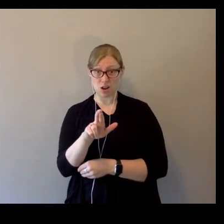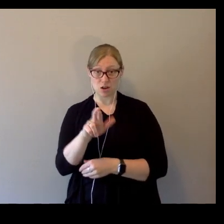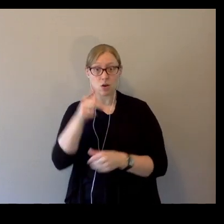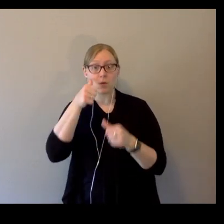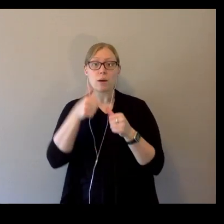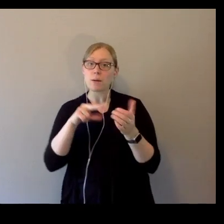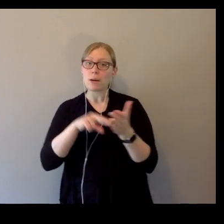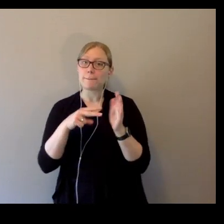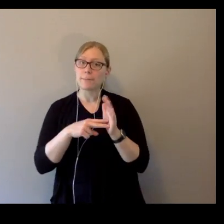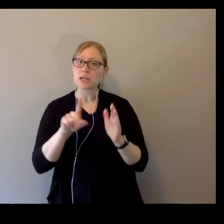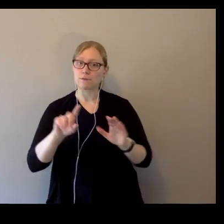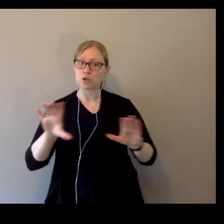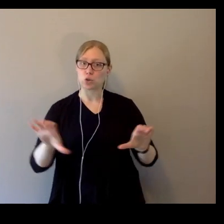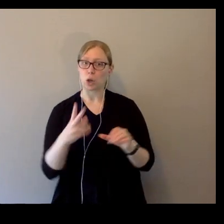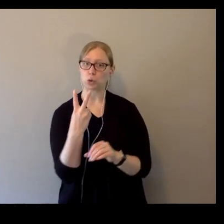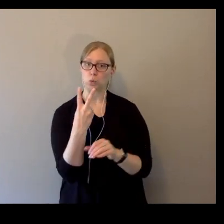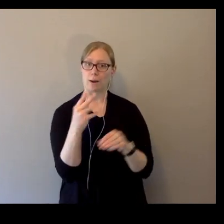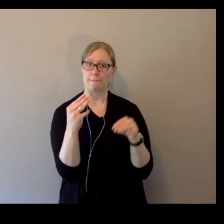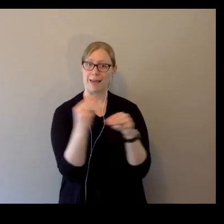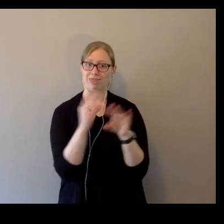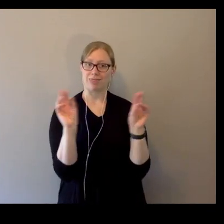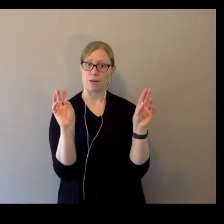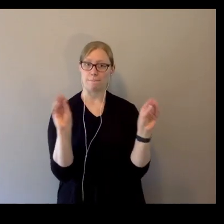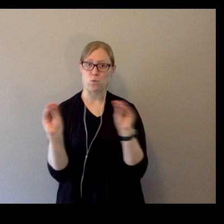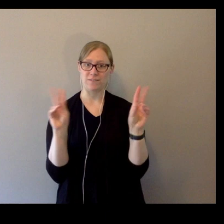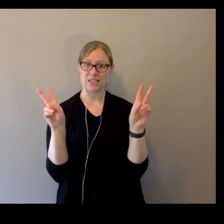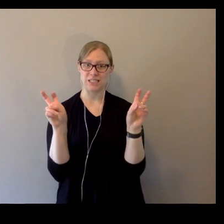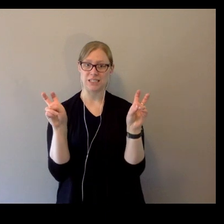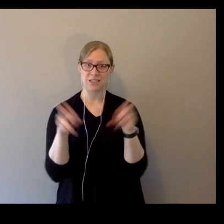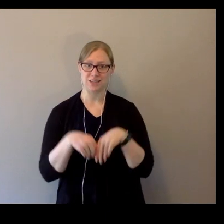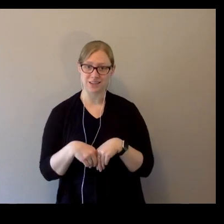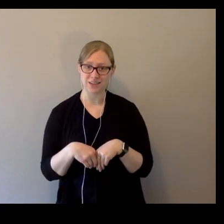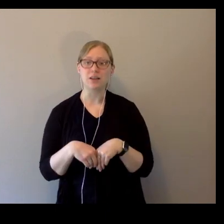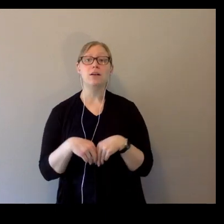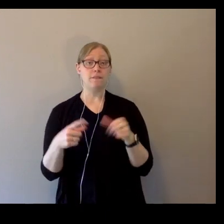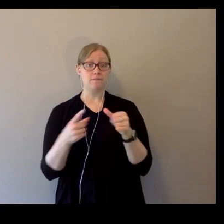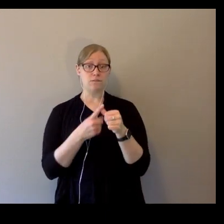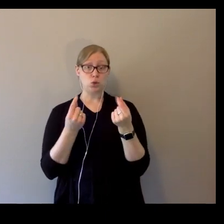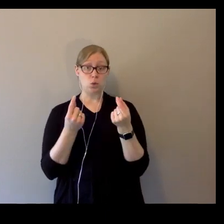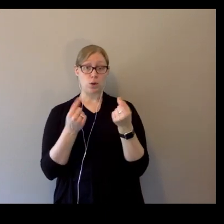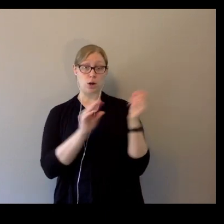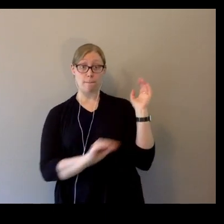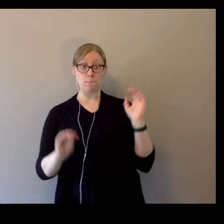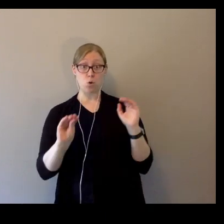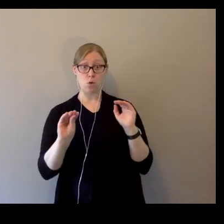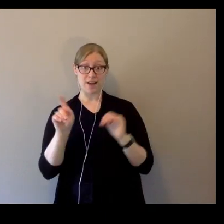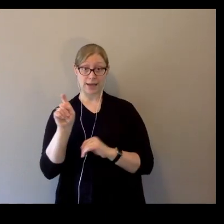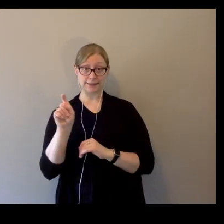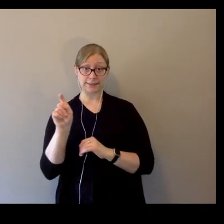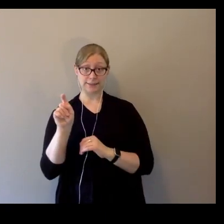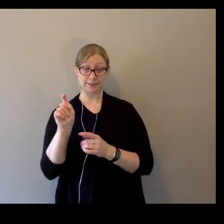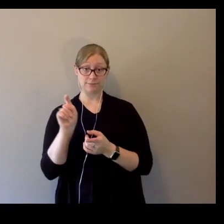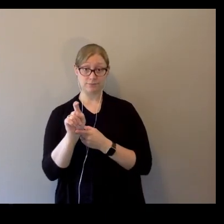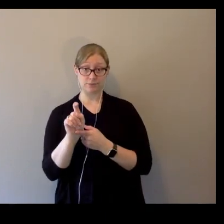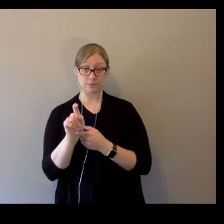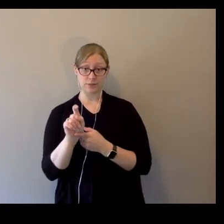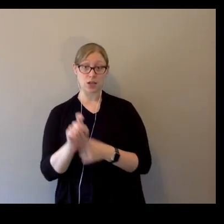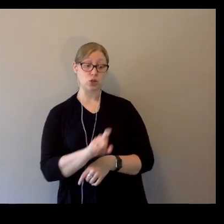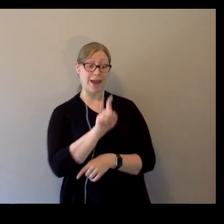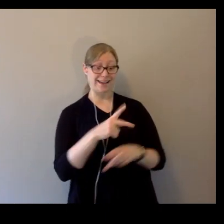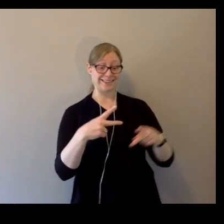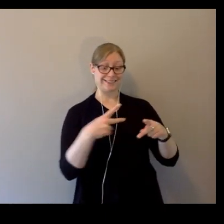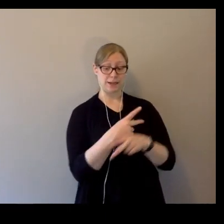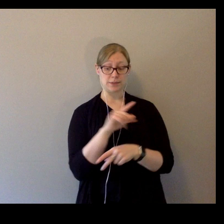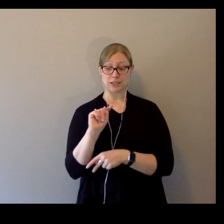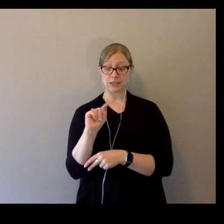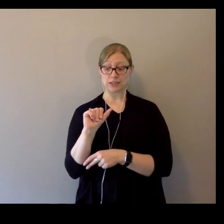two math moves. The first is we're going to move the x tangent, x times the tangent of 20 degrees